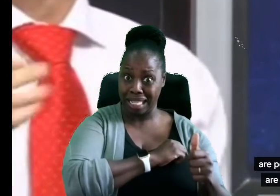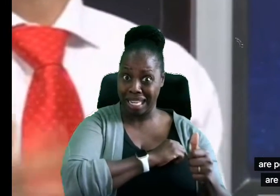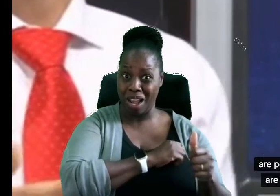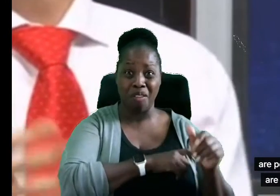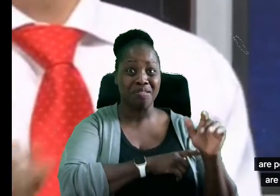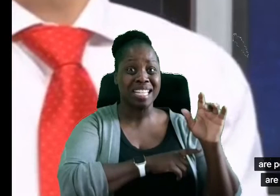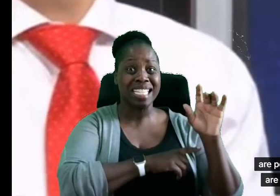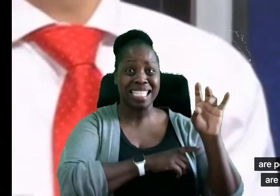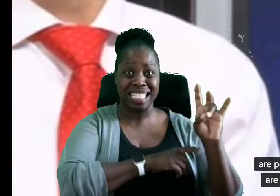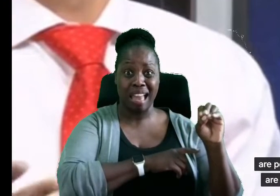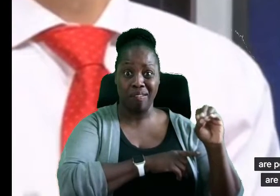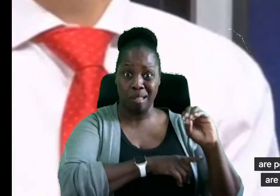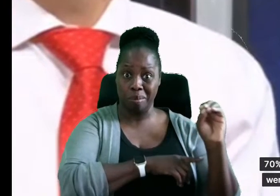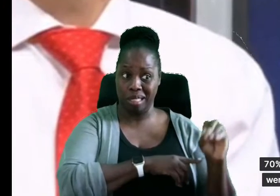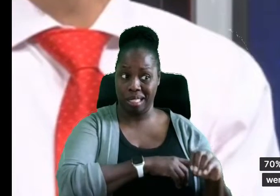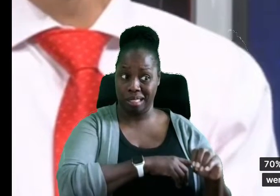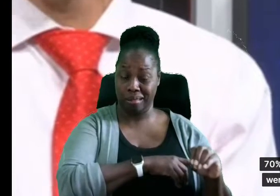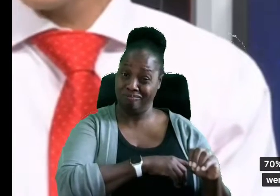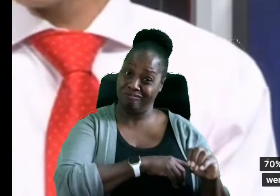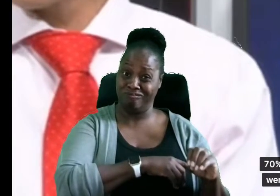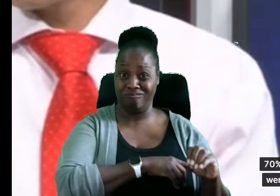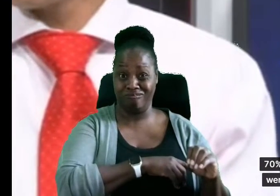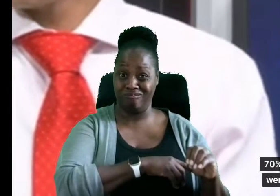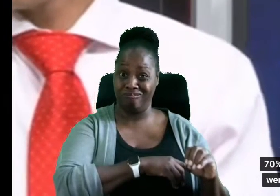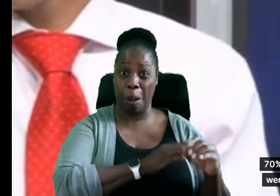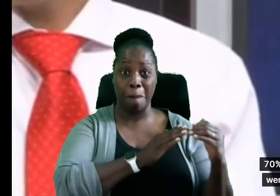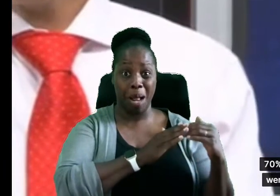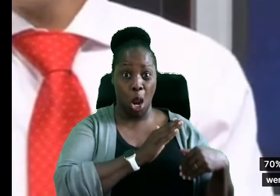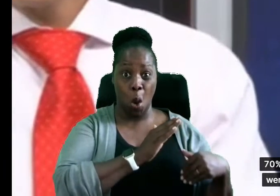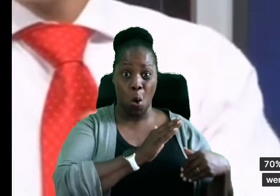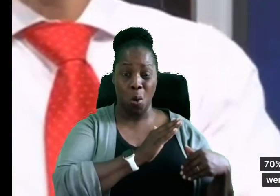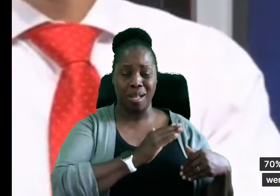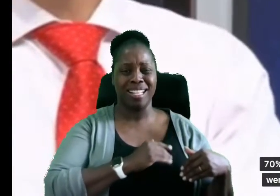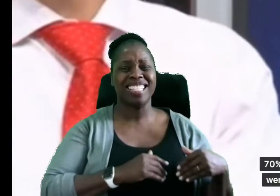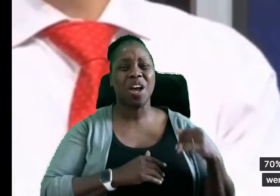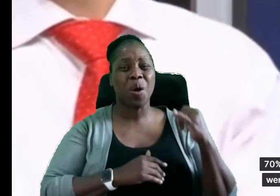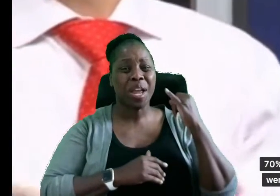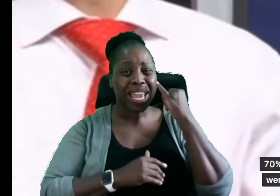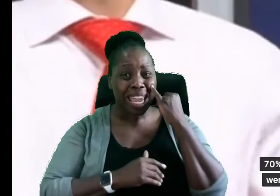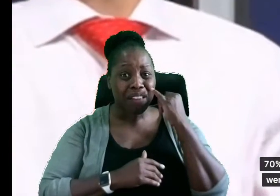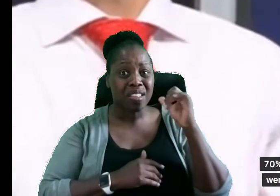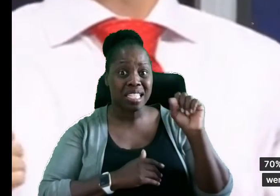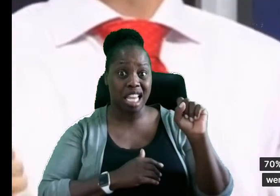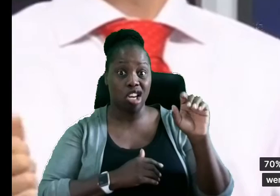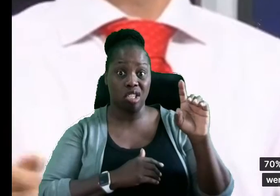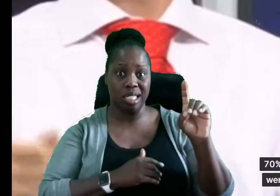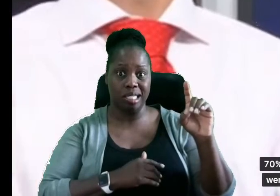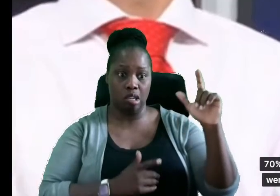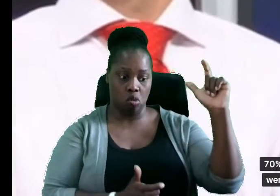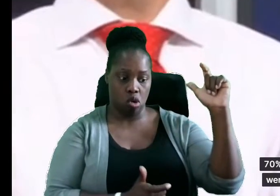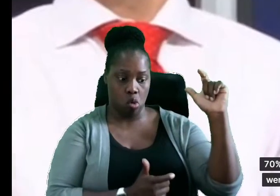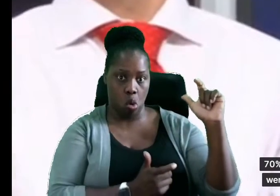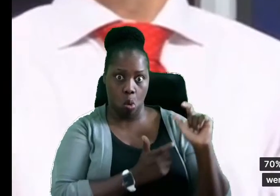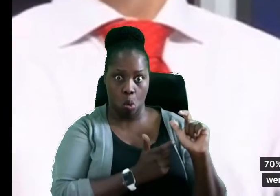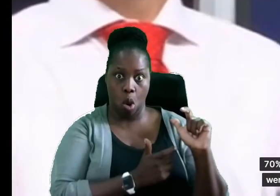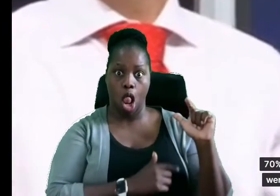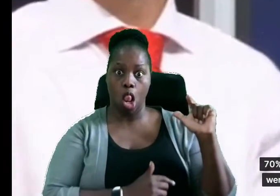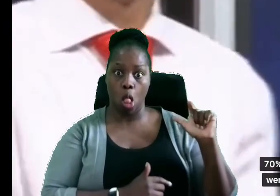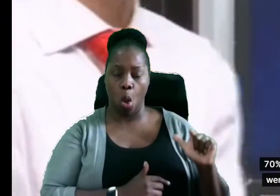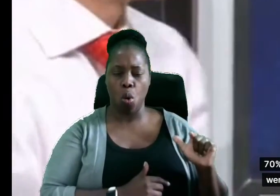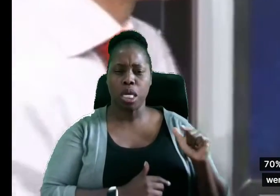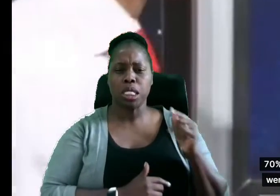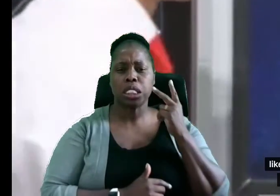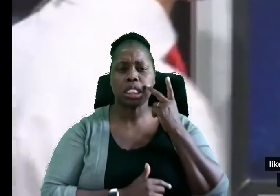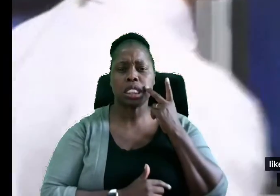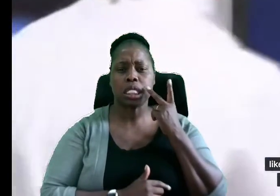performing below passing level of 70%. Let's see if the standard deviation were lower, what